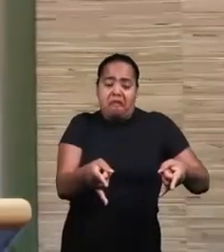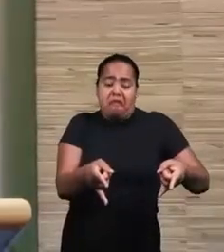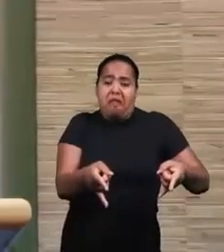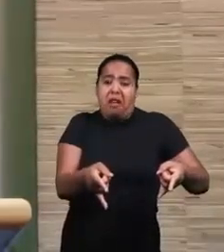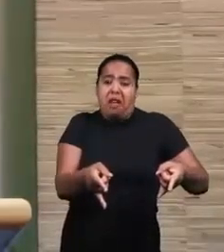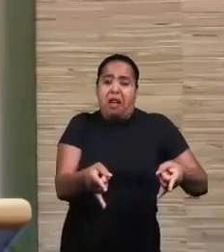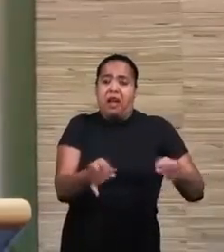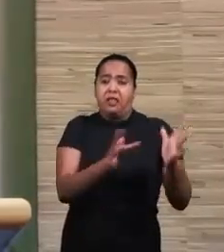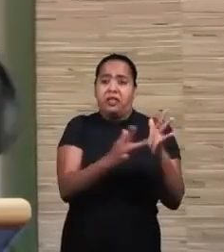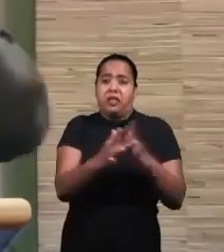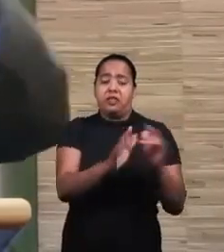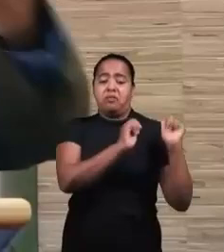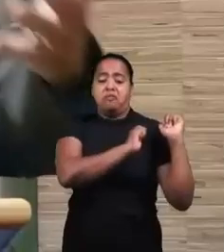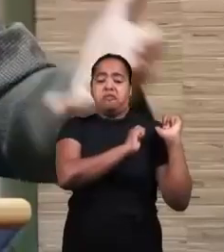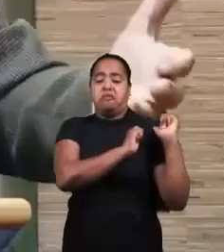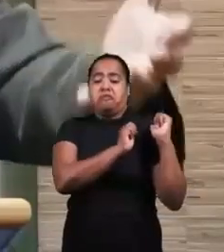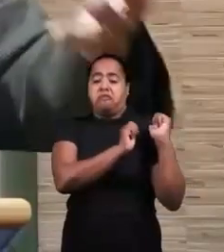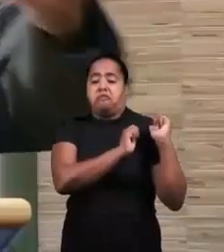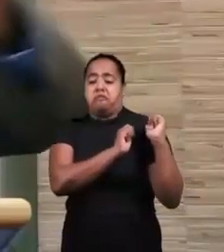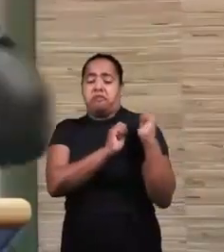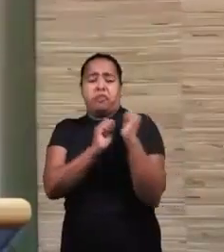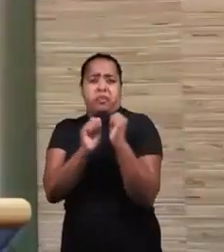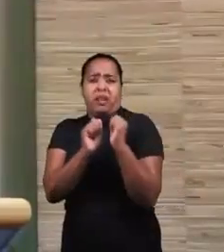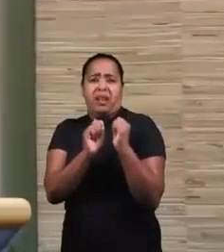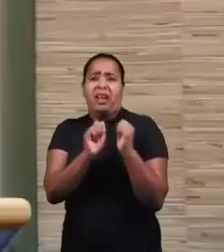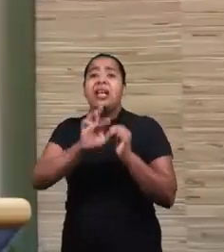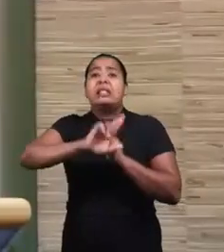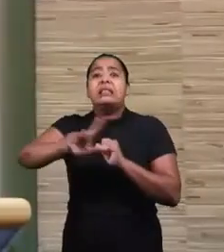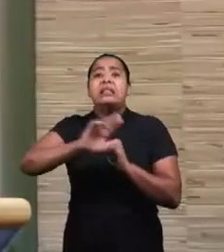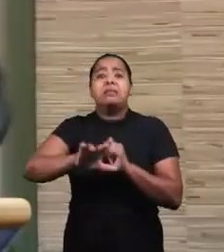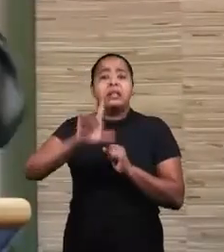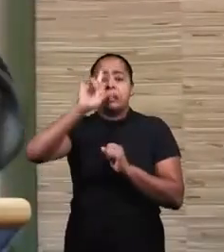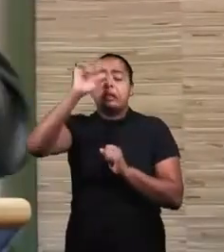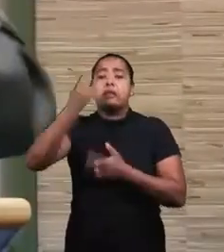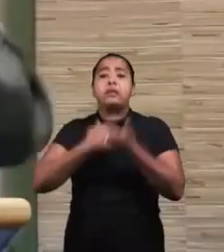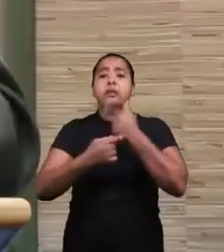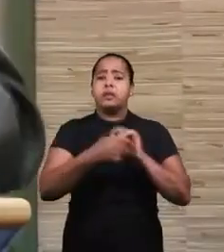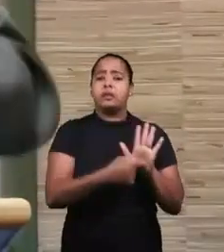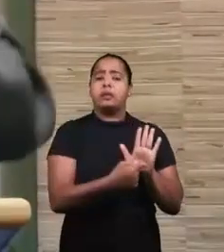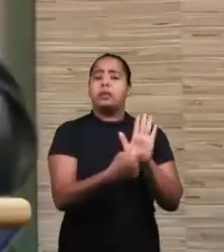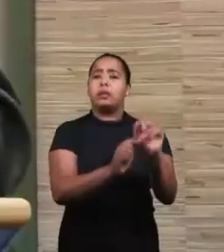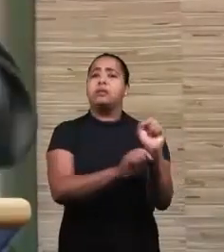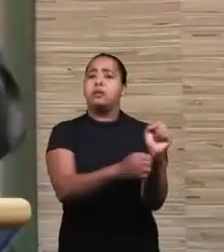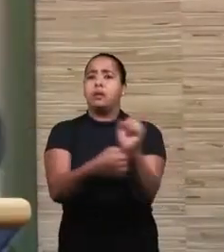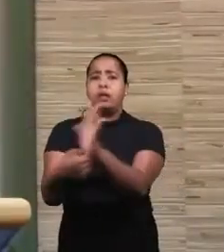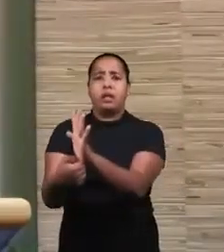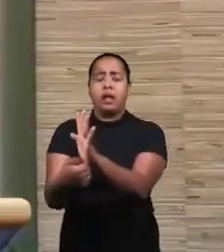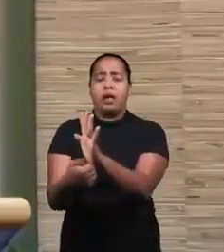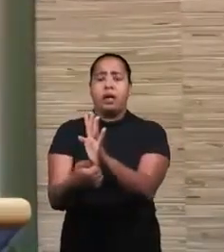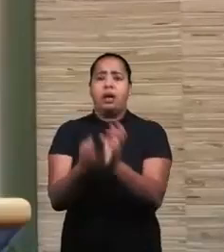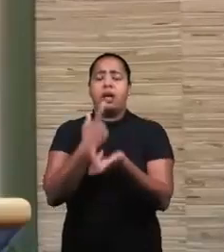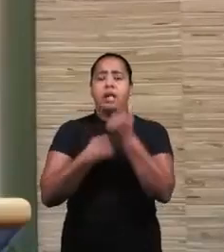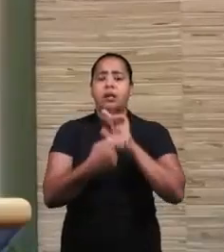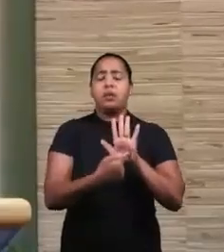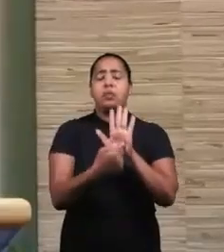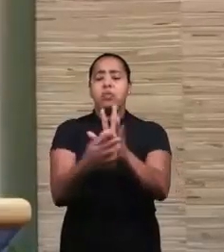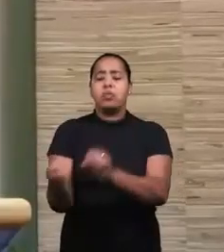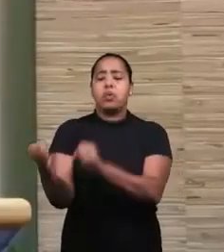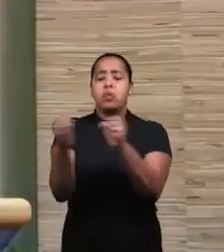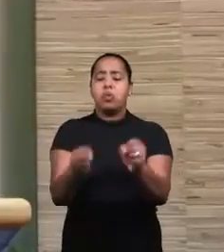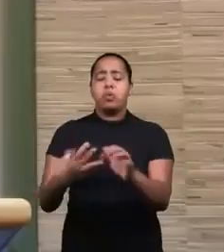It's not ugly, it's not terrible, but that's not what God wants to show man. He wants to show His...